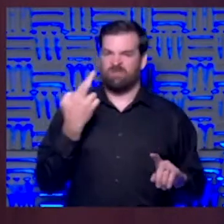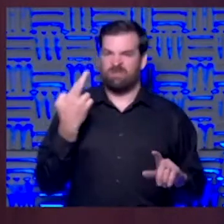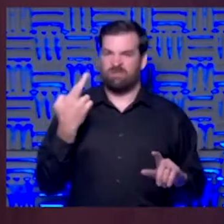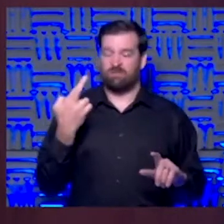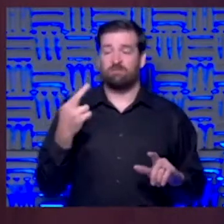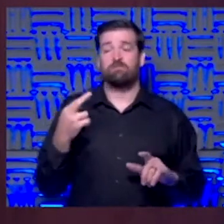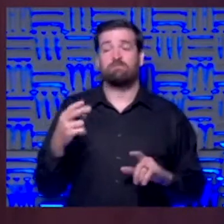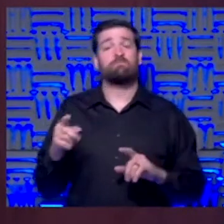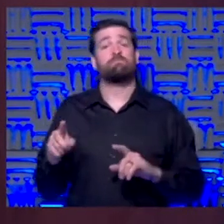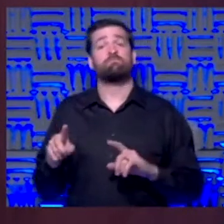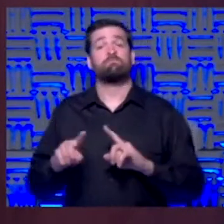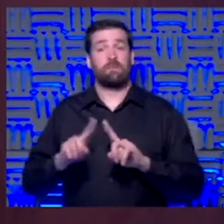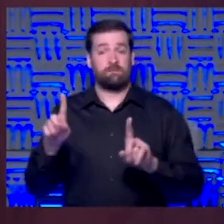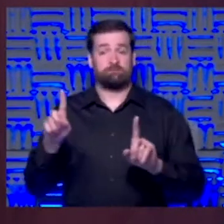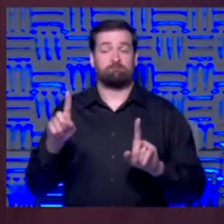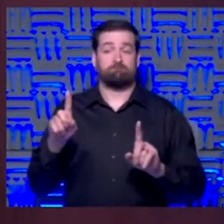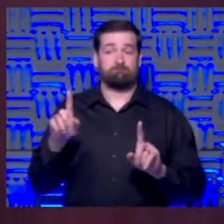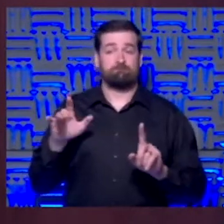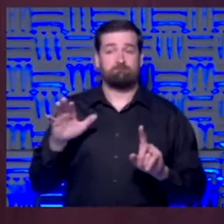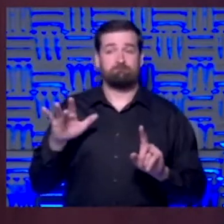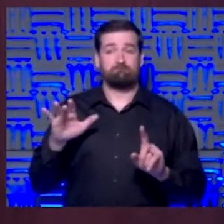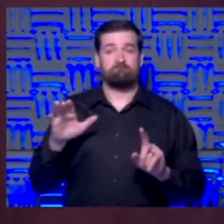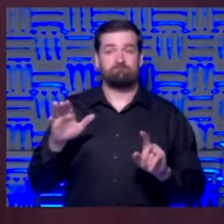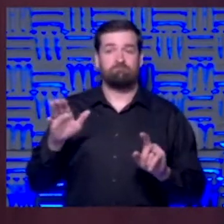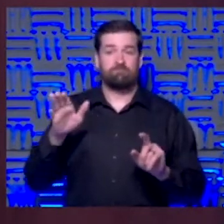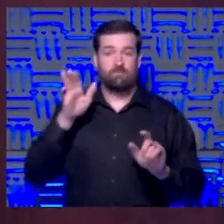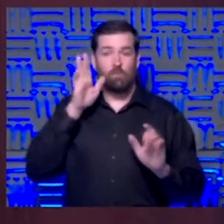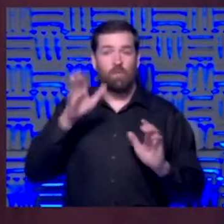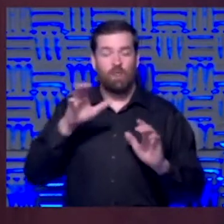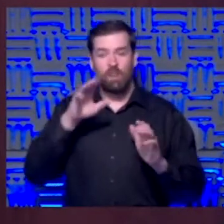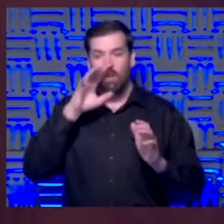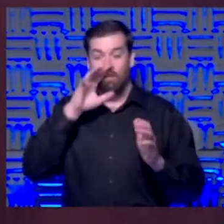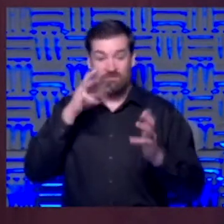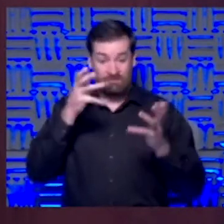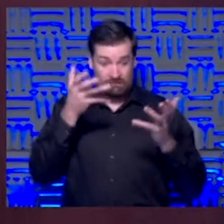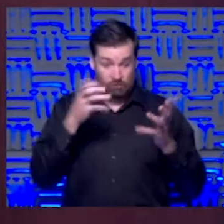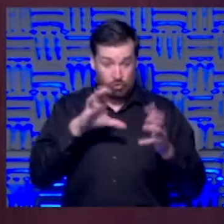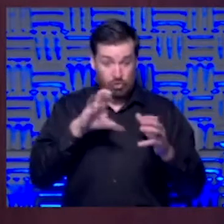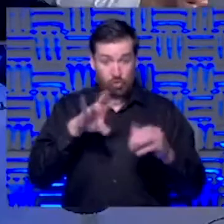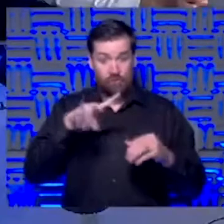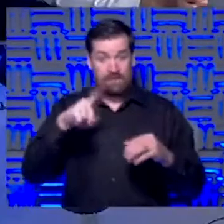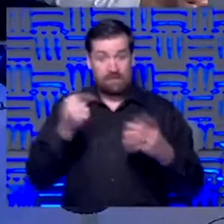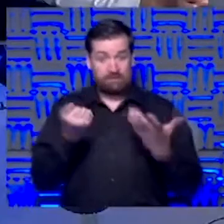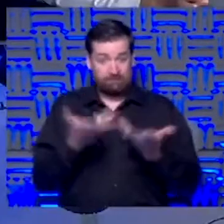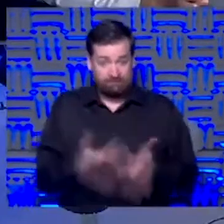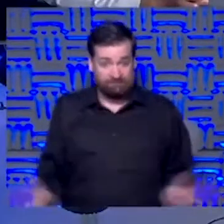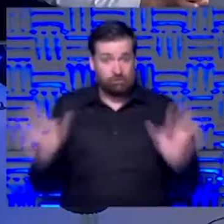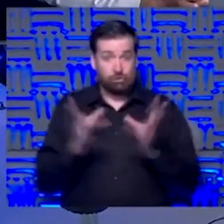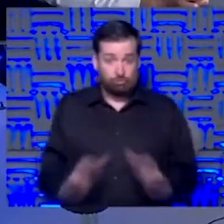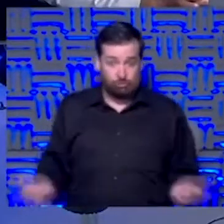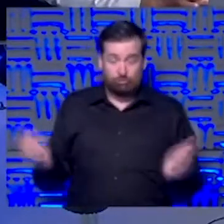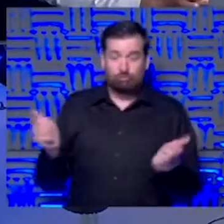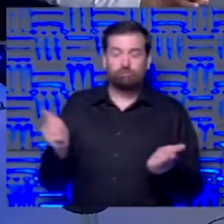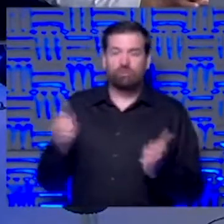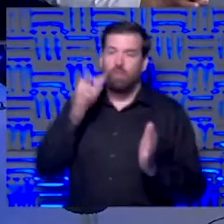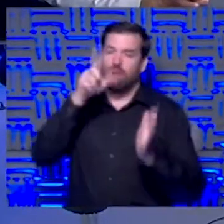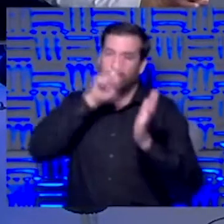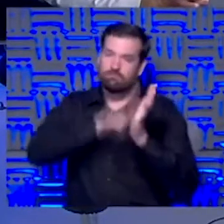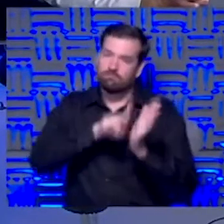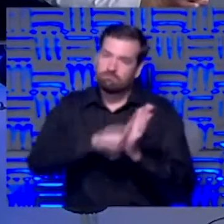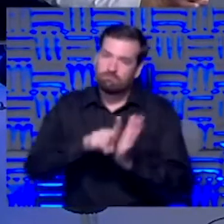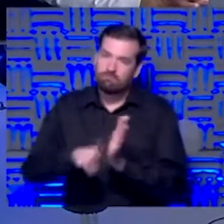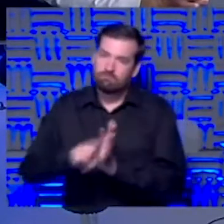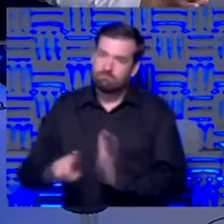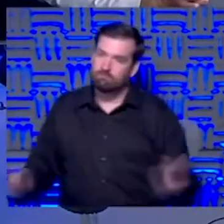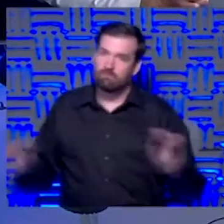that this is going to be something that's studied long after COVID is gone. So let's talk about Revive. Tell us about the